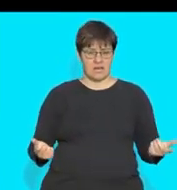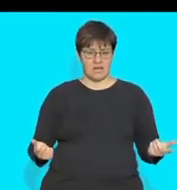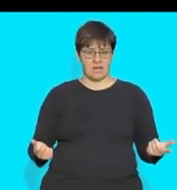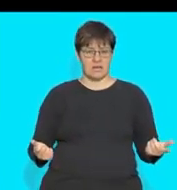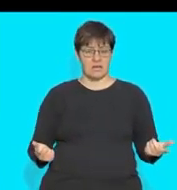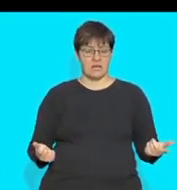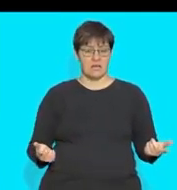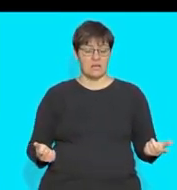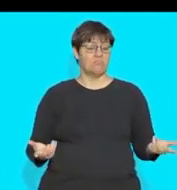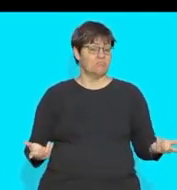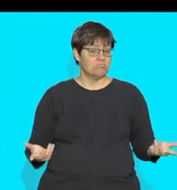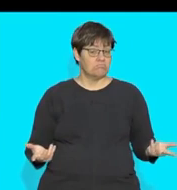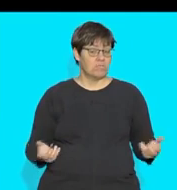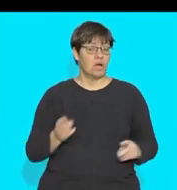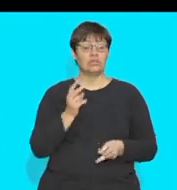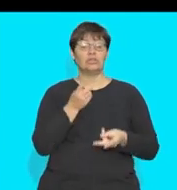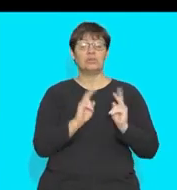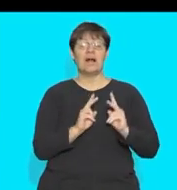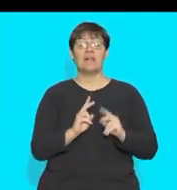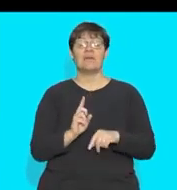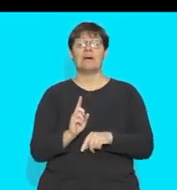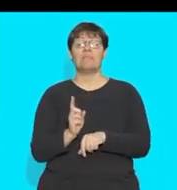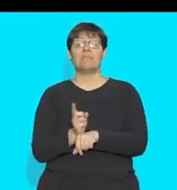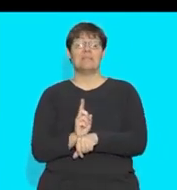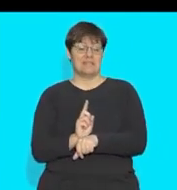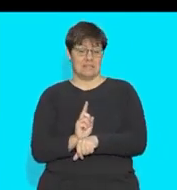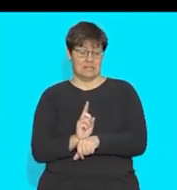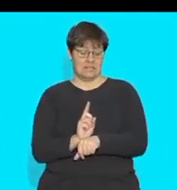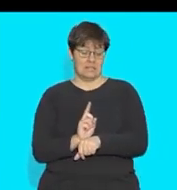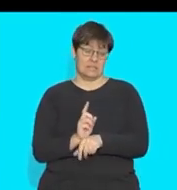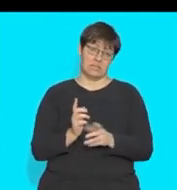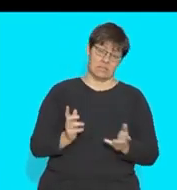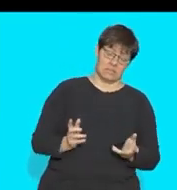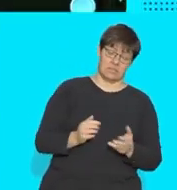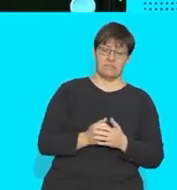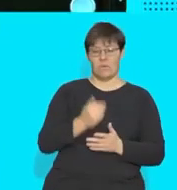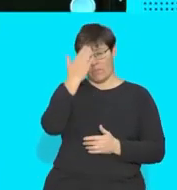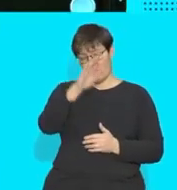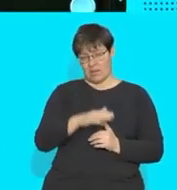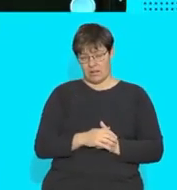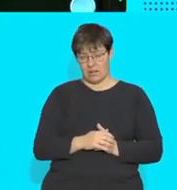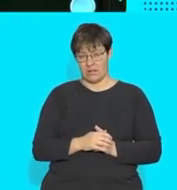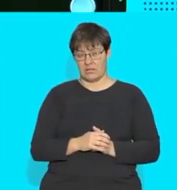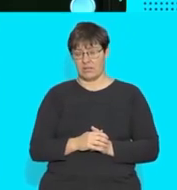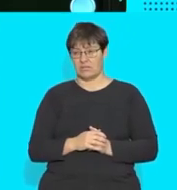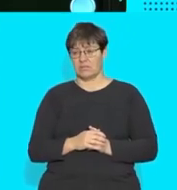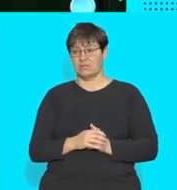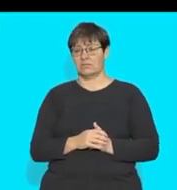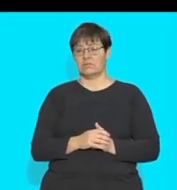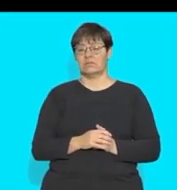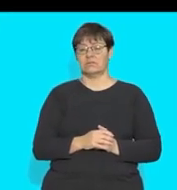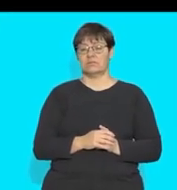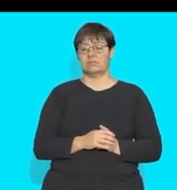in 12 minutes? Okay, well, we all know, okay, we've